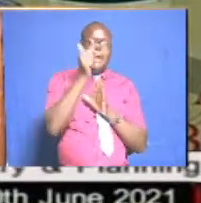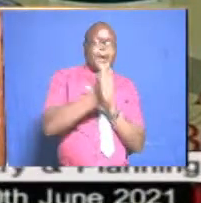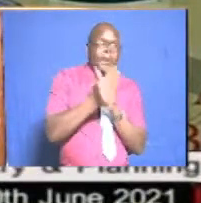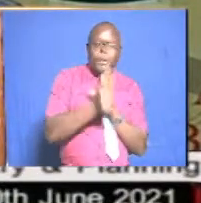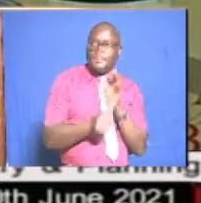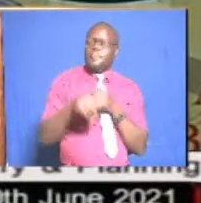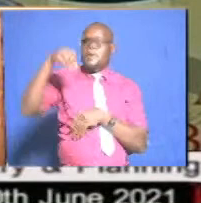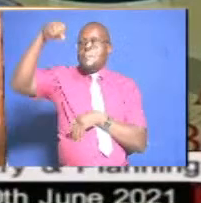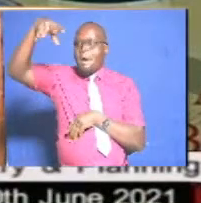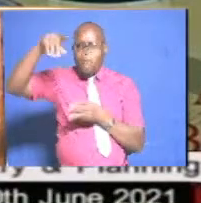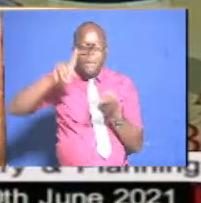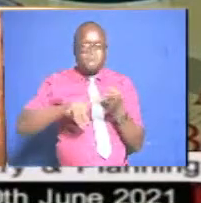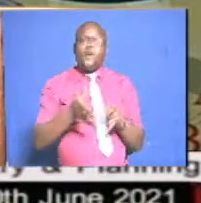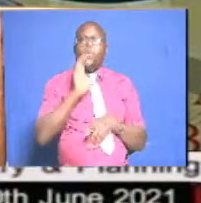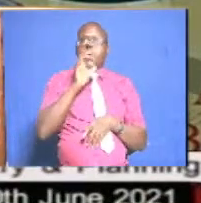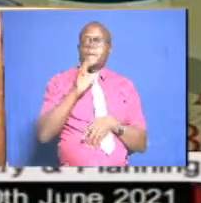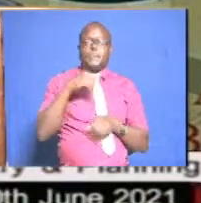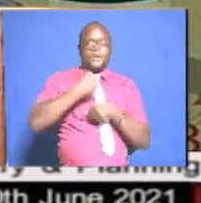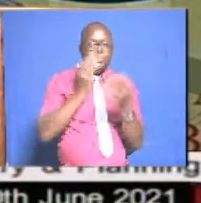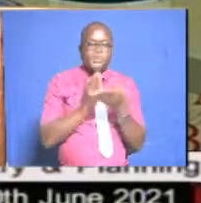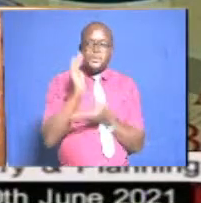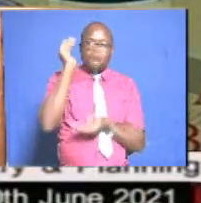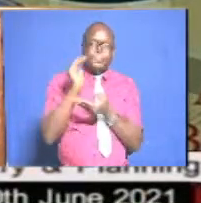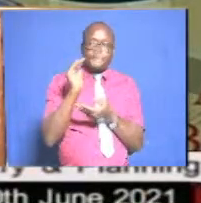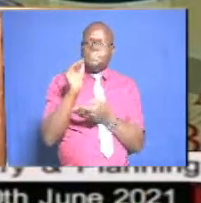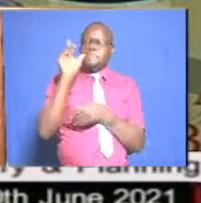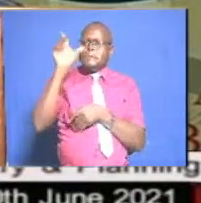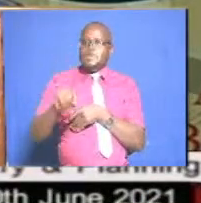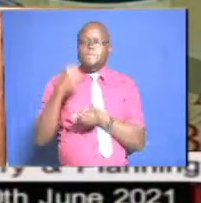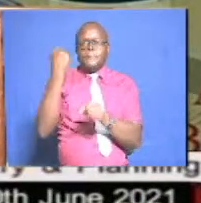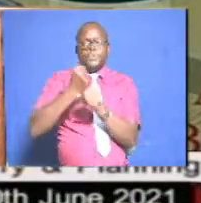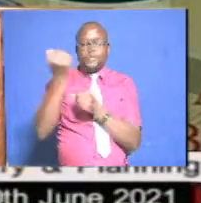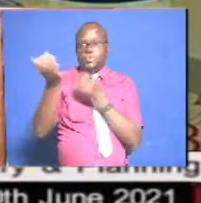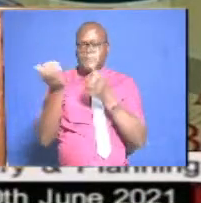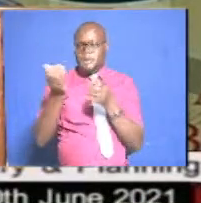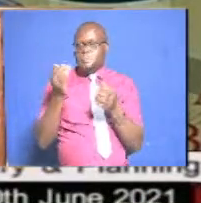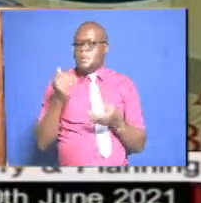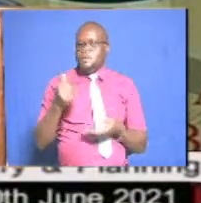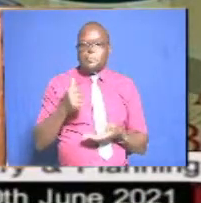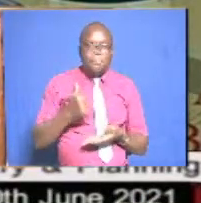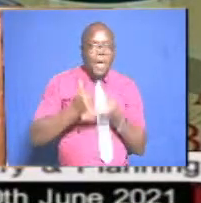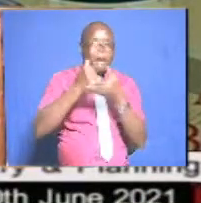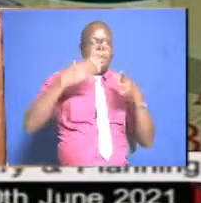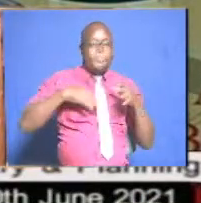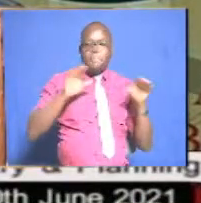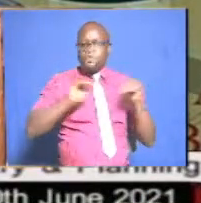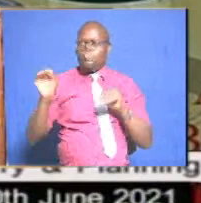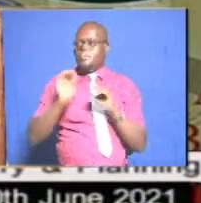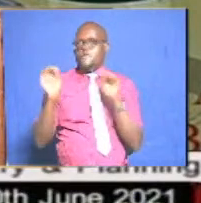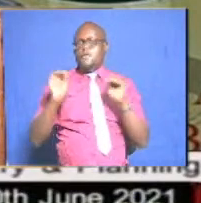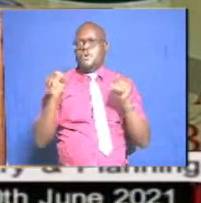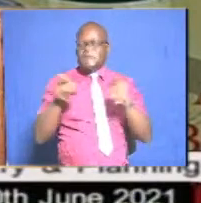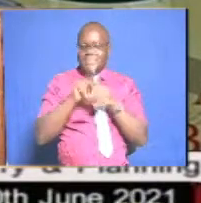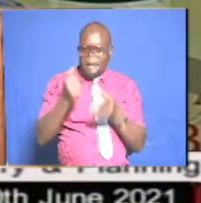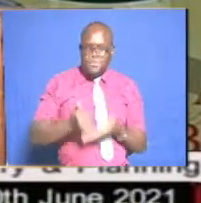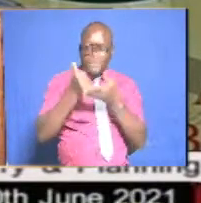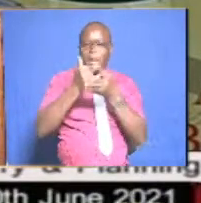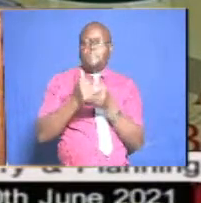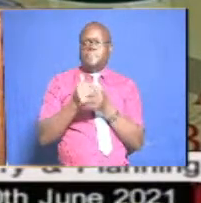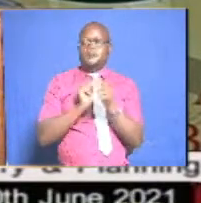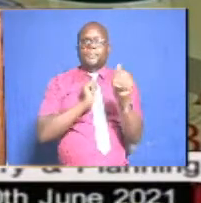energy, and water, to reduce the cost of doing business and ease movement of people and goods, as well as promote